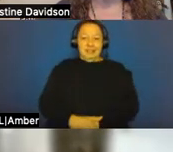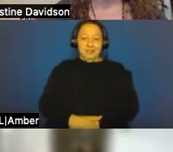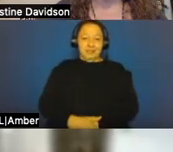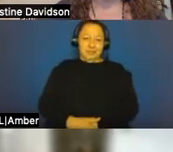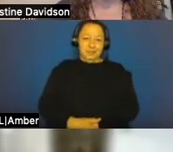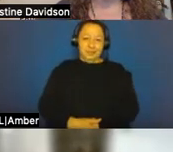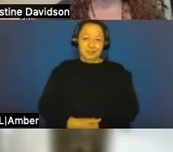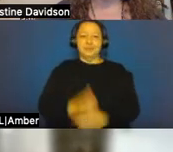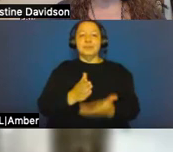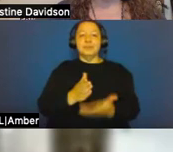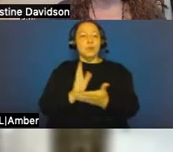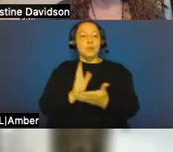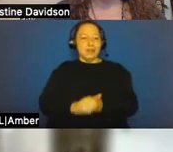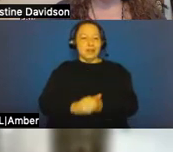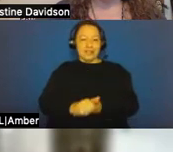All right.